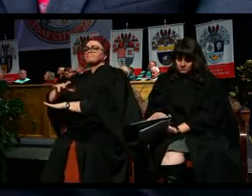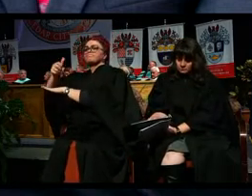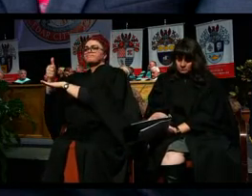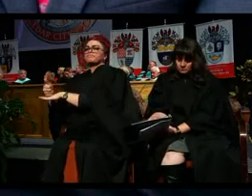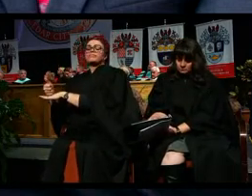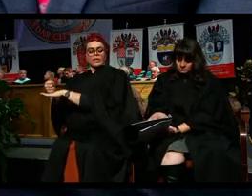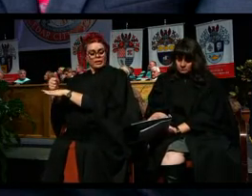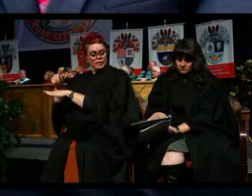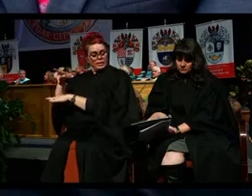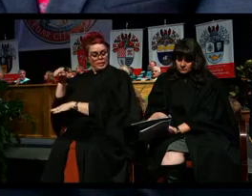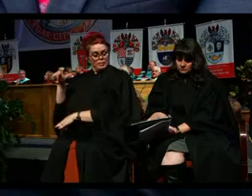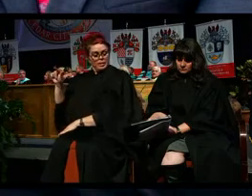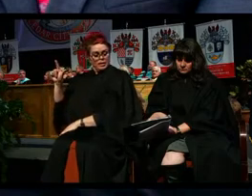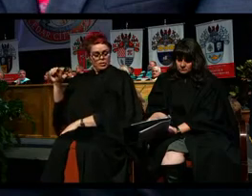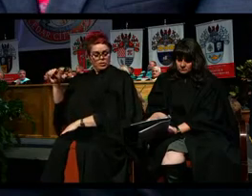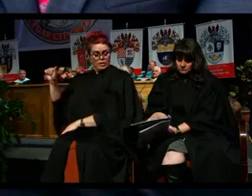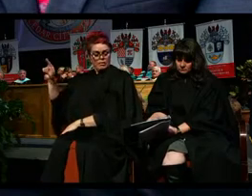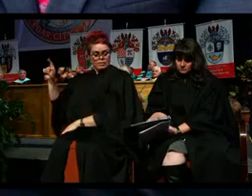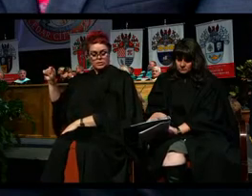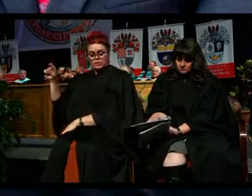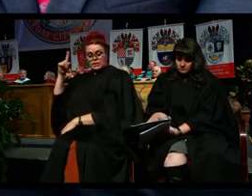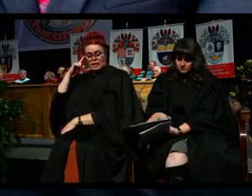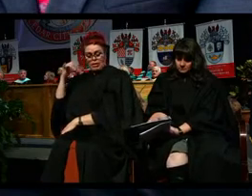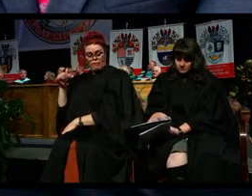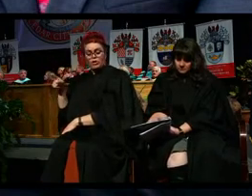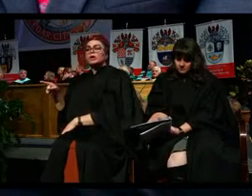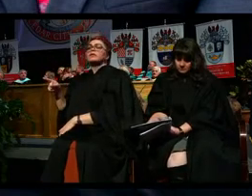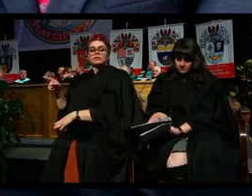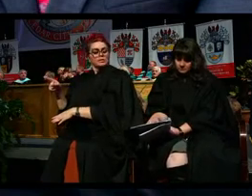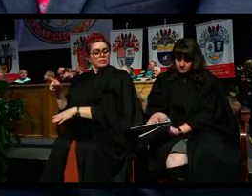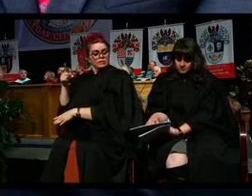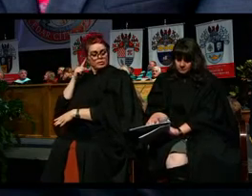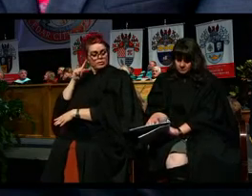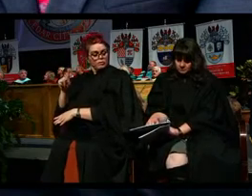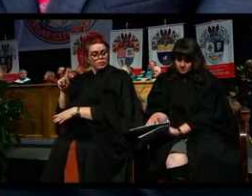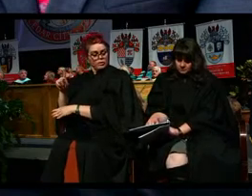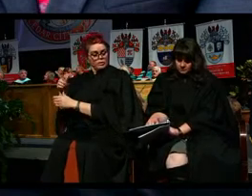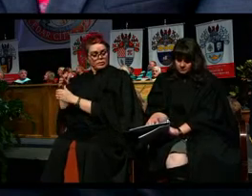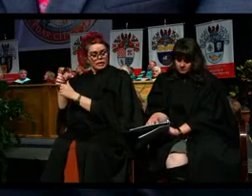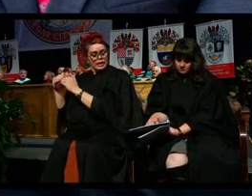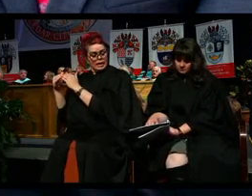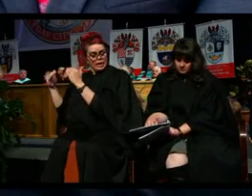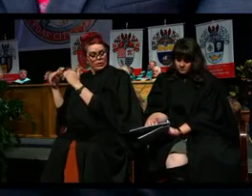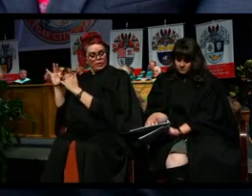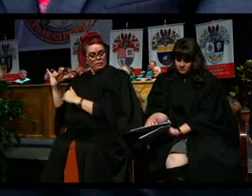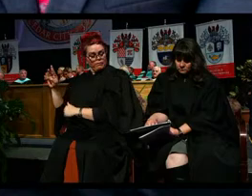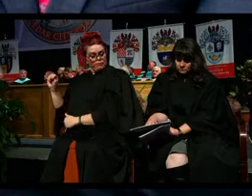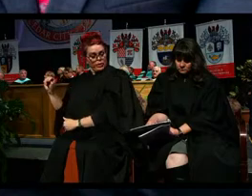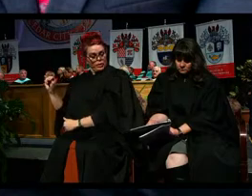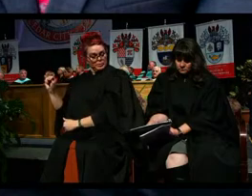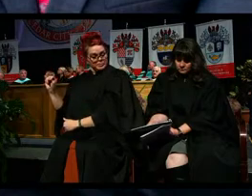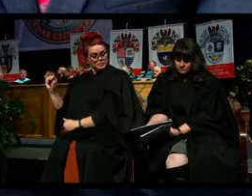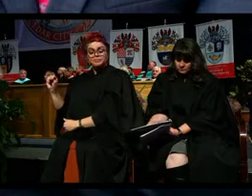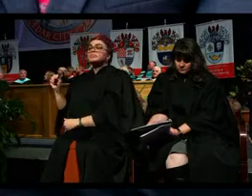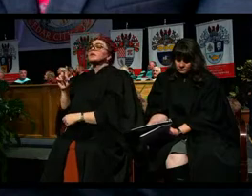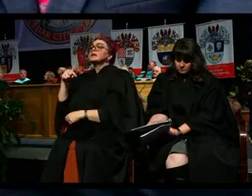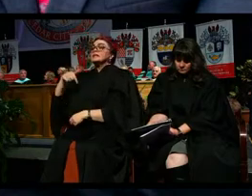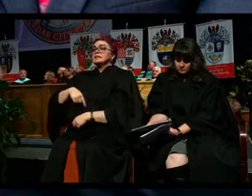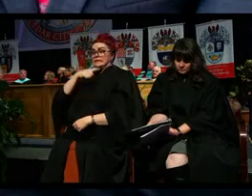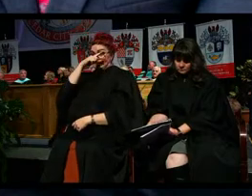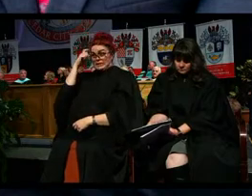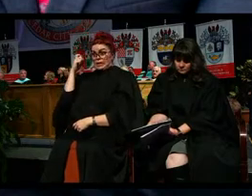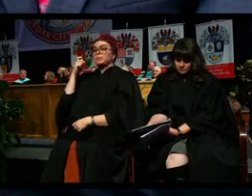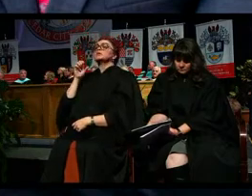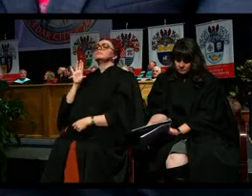Palo Alto, California, and serves as its partner and chairman of the board. This summer, Steve's connection to SUU came